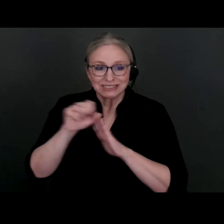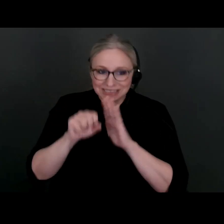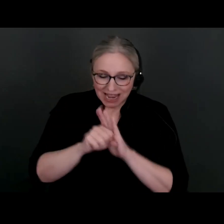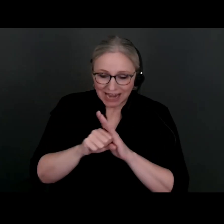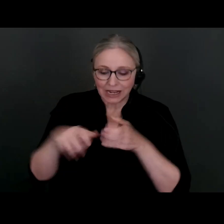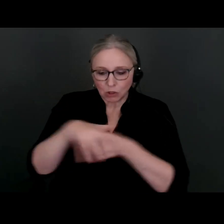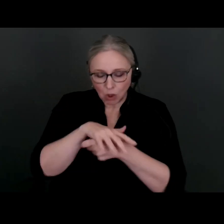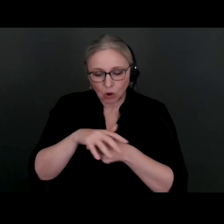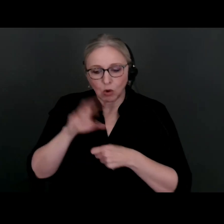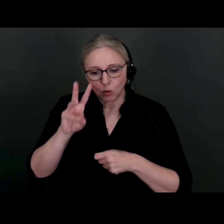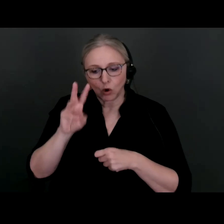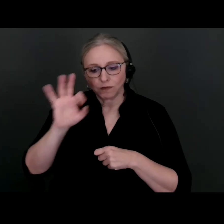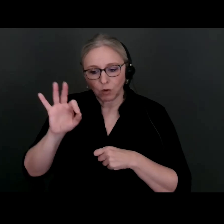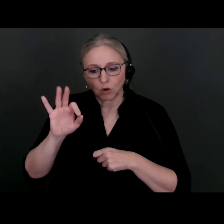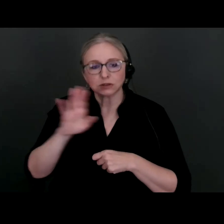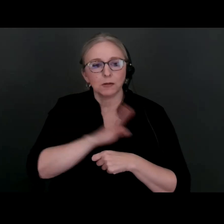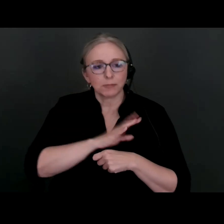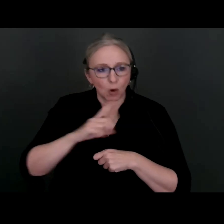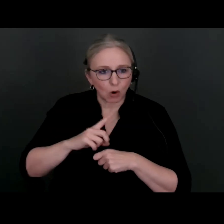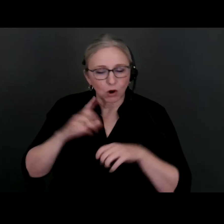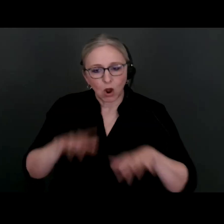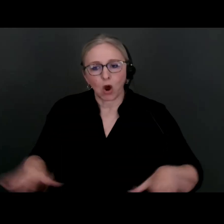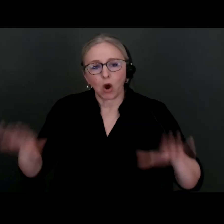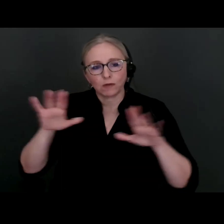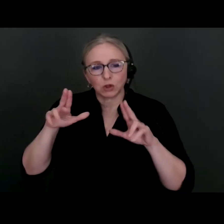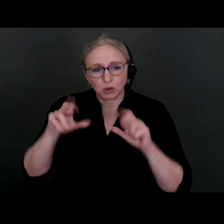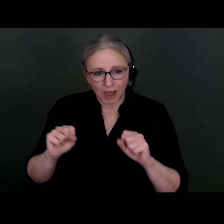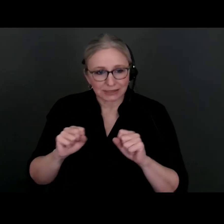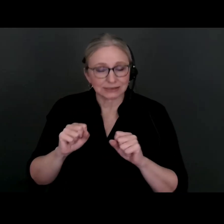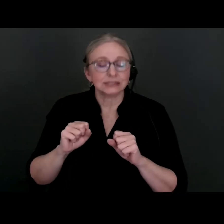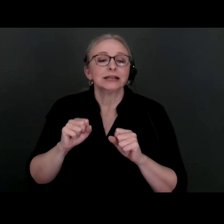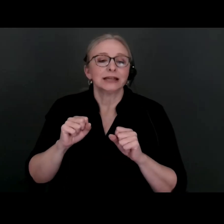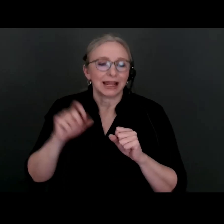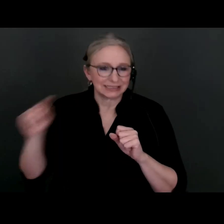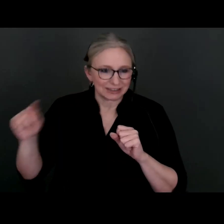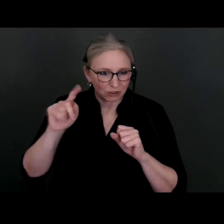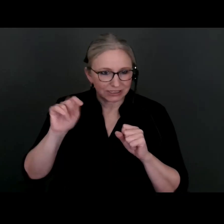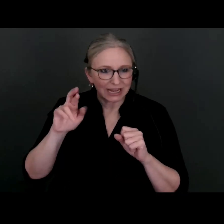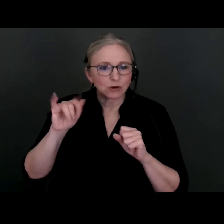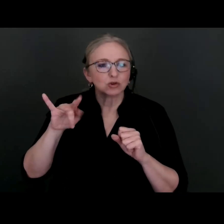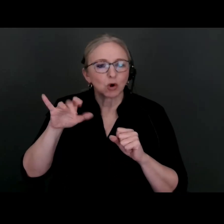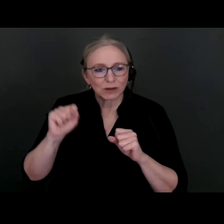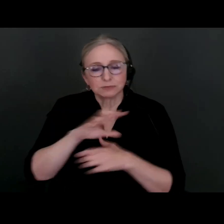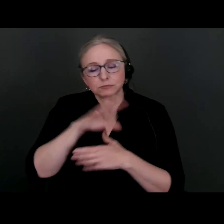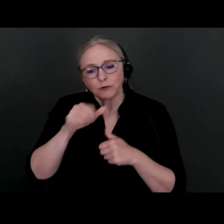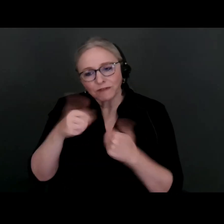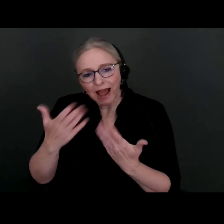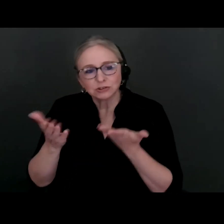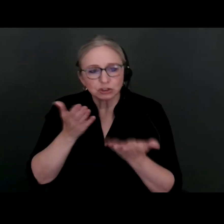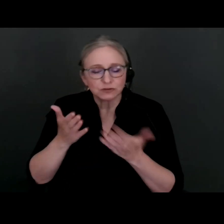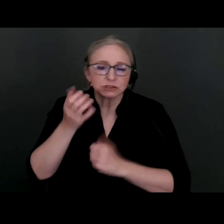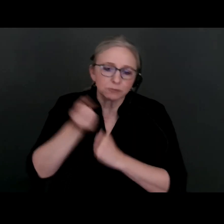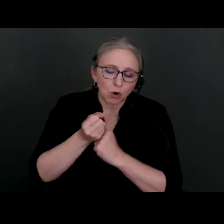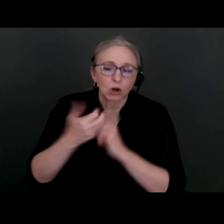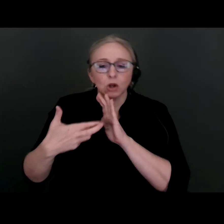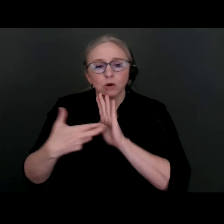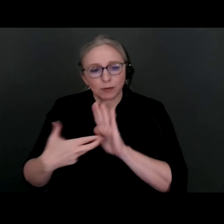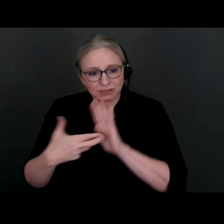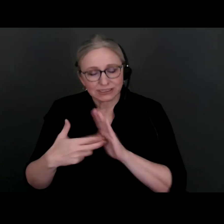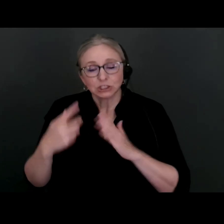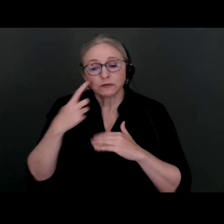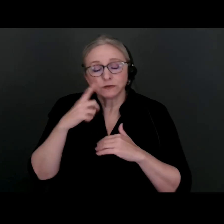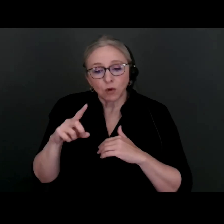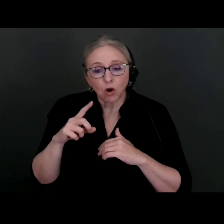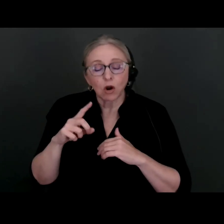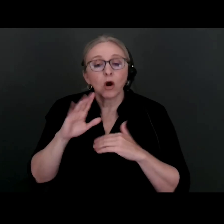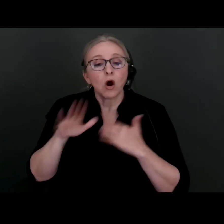local workforce boards across the United States and including all the territories. We provide services, supports, and representation for